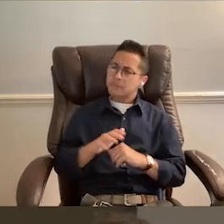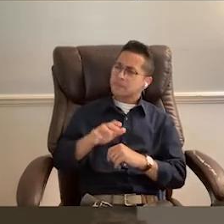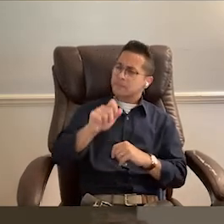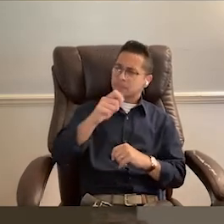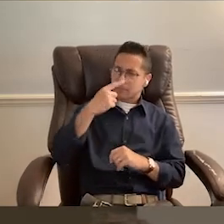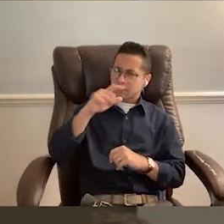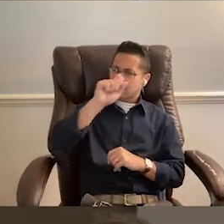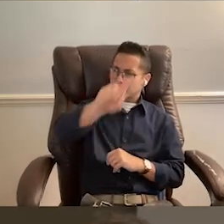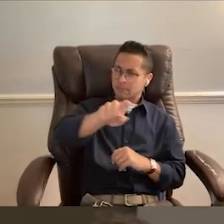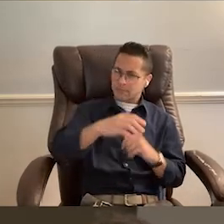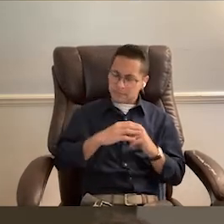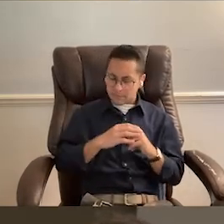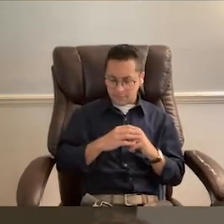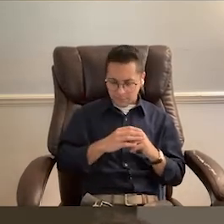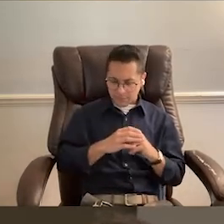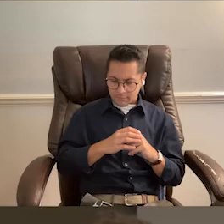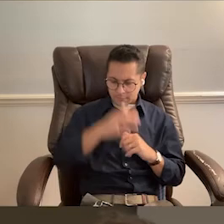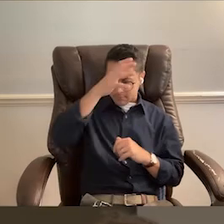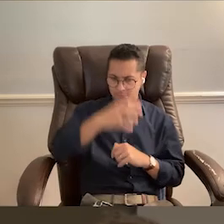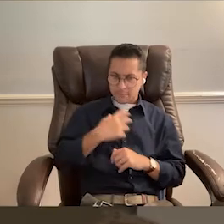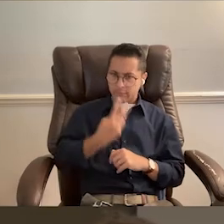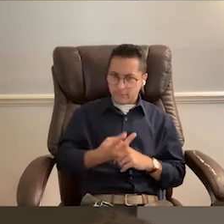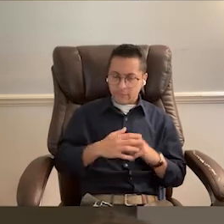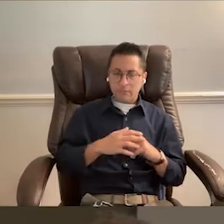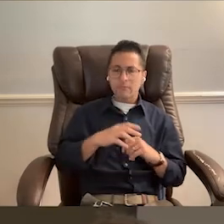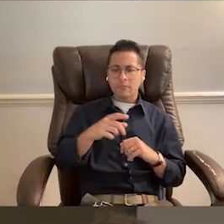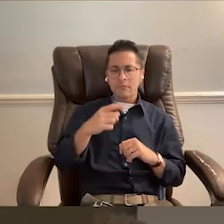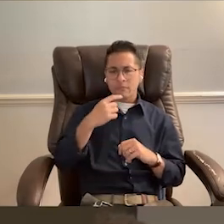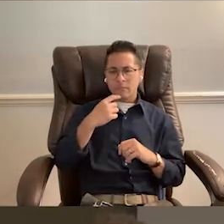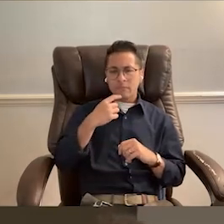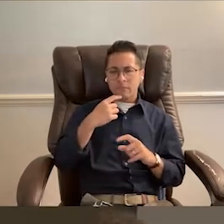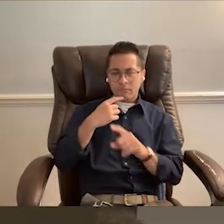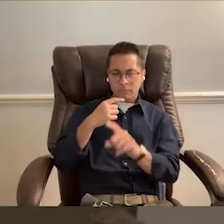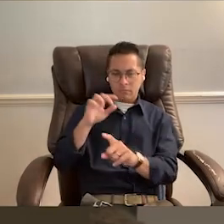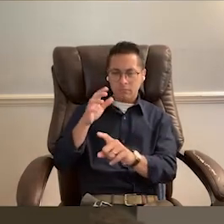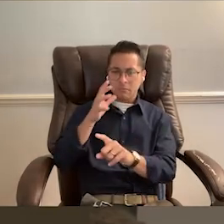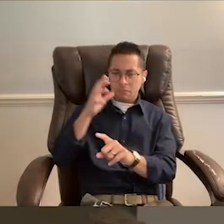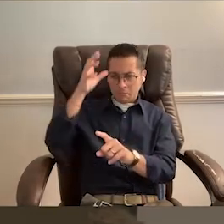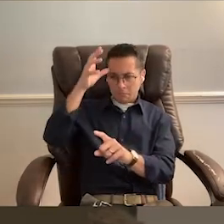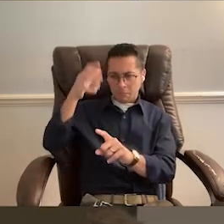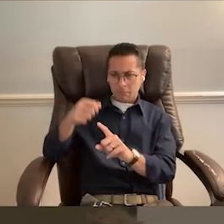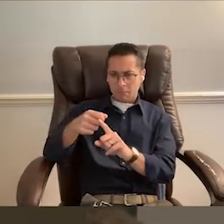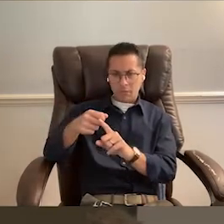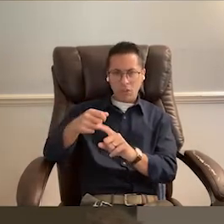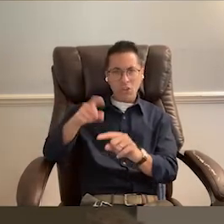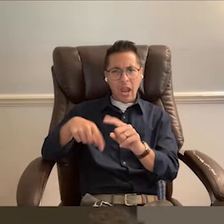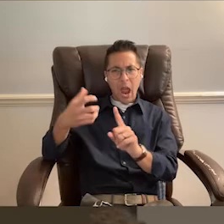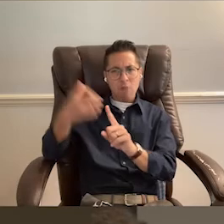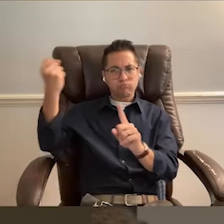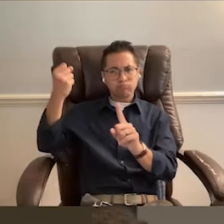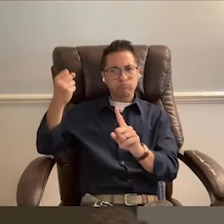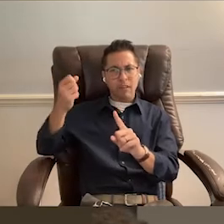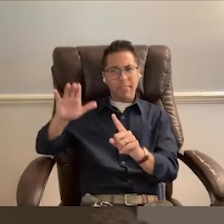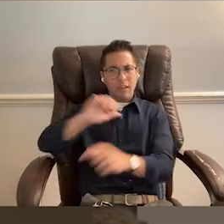push for anything. Can I ask a question about Yeah. that? So